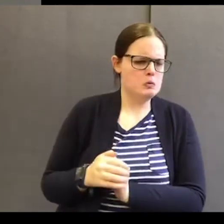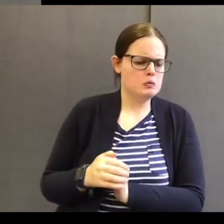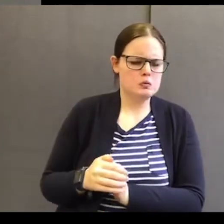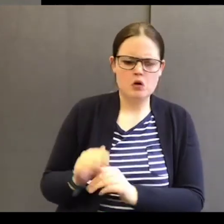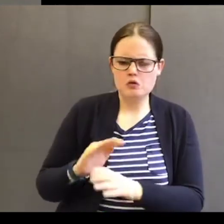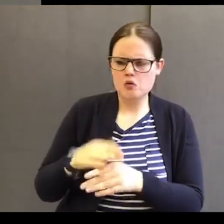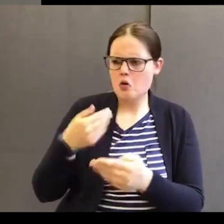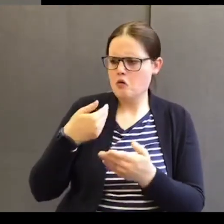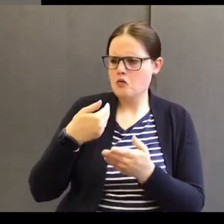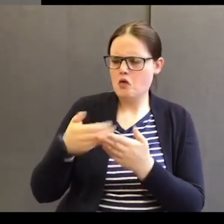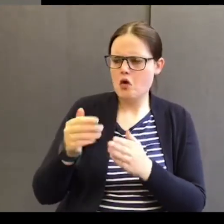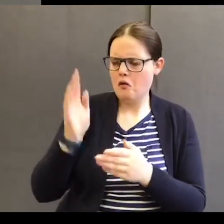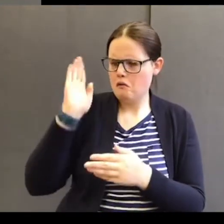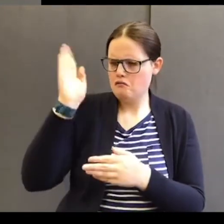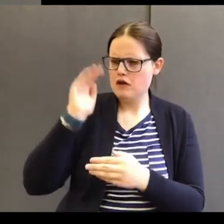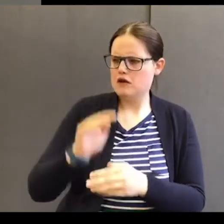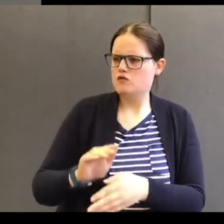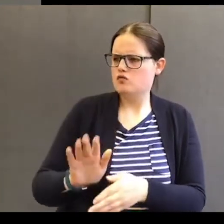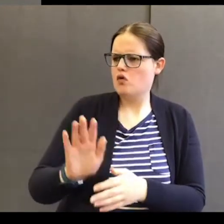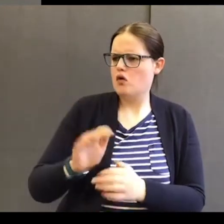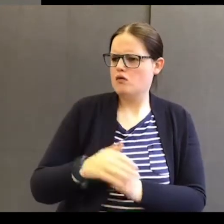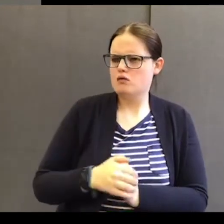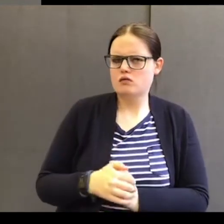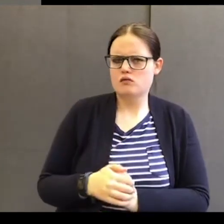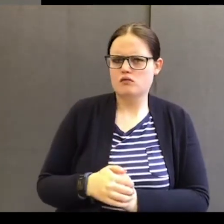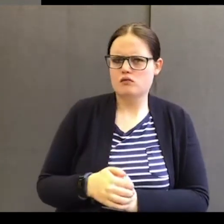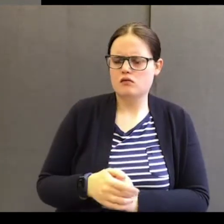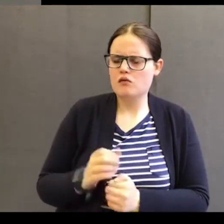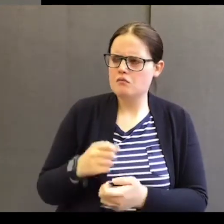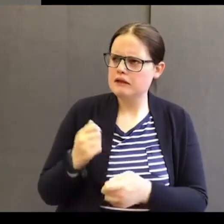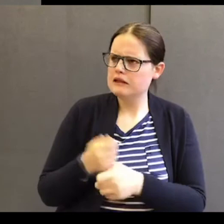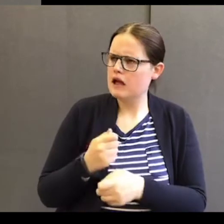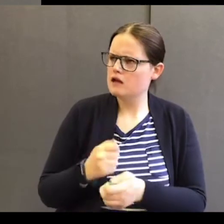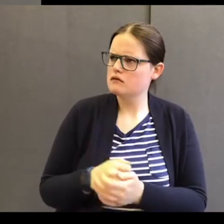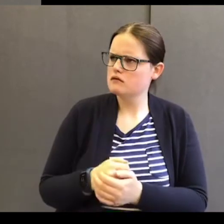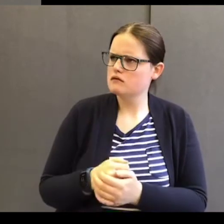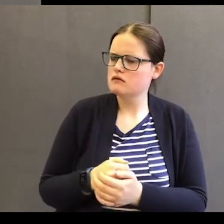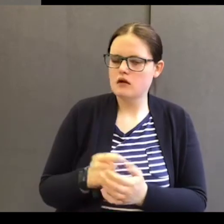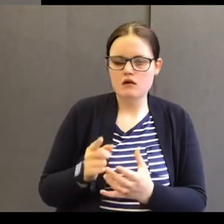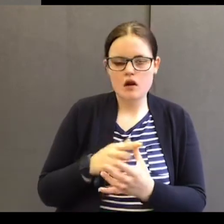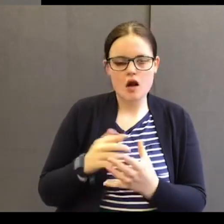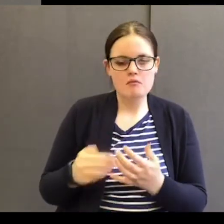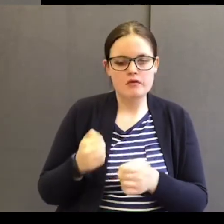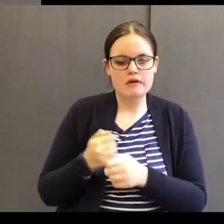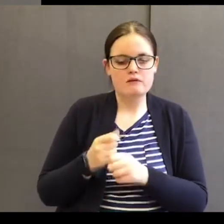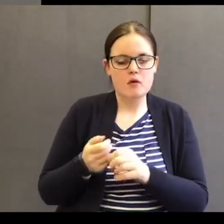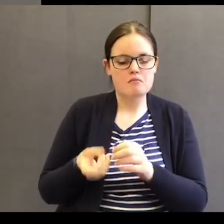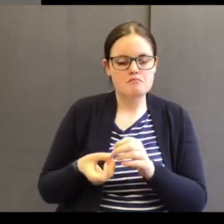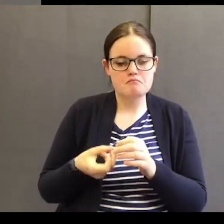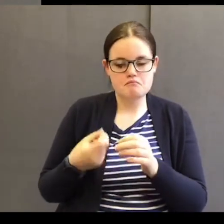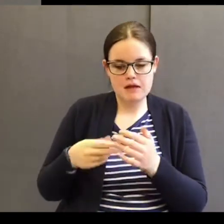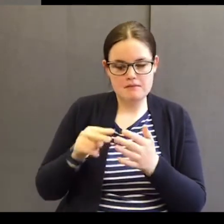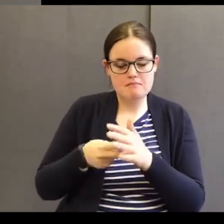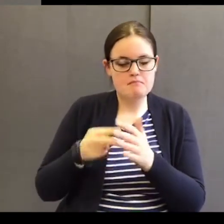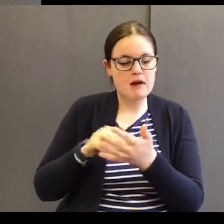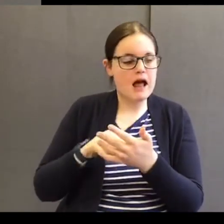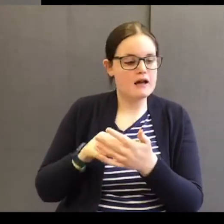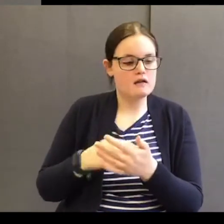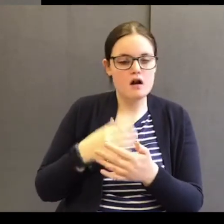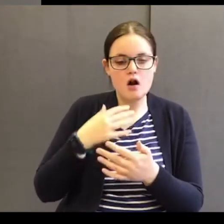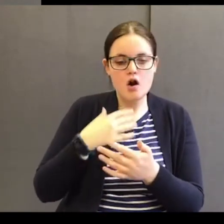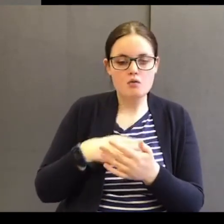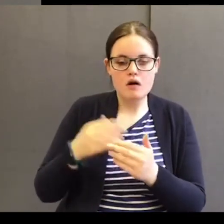name. Don't go out and preach. What have you done? Well, they did what they planned